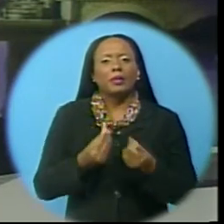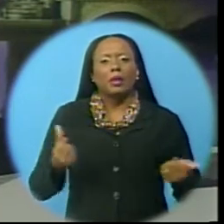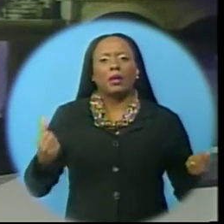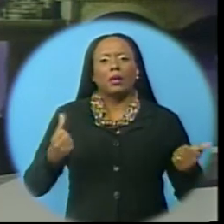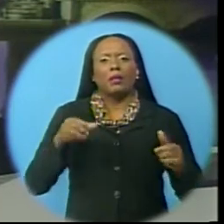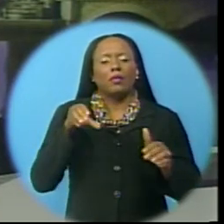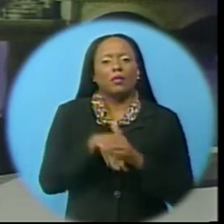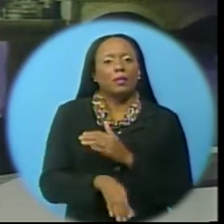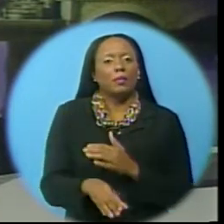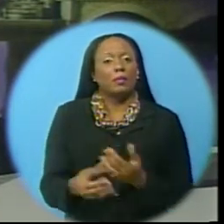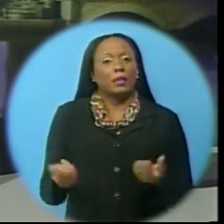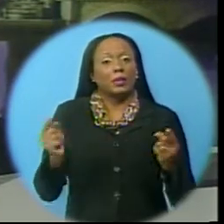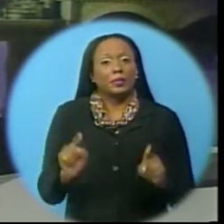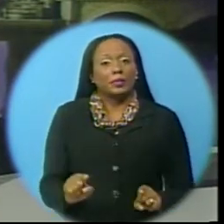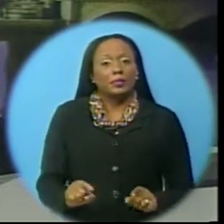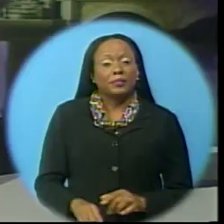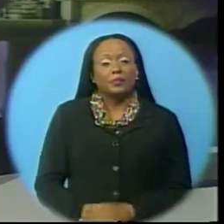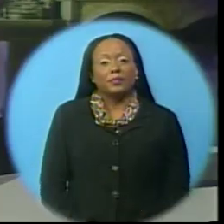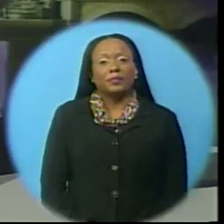criminal matters.